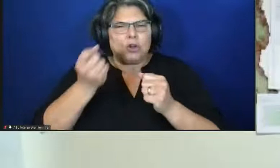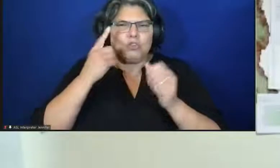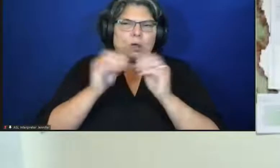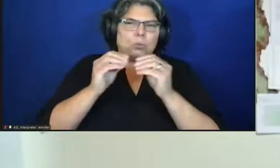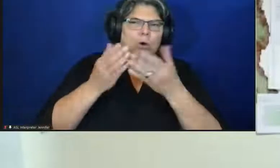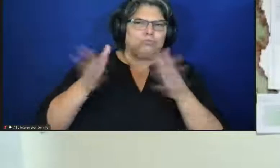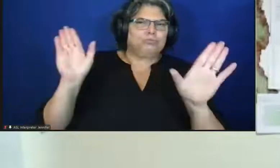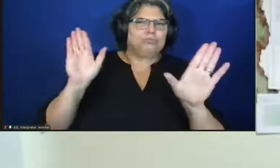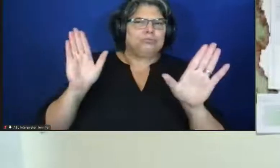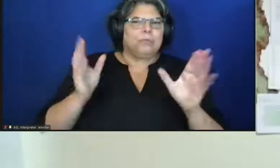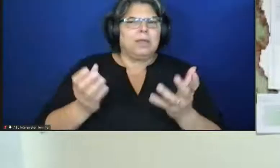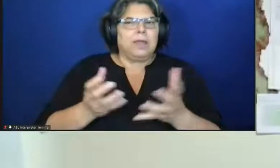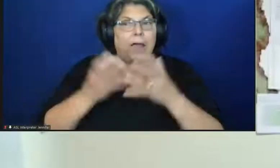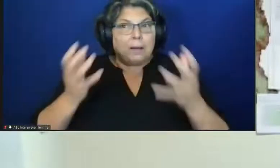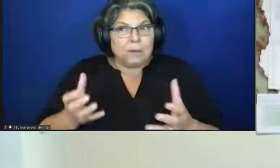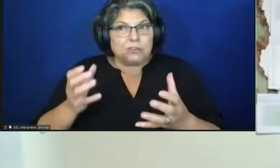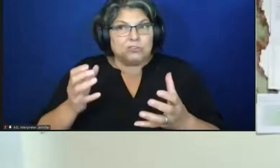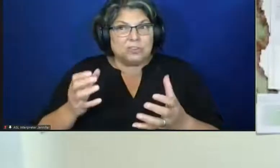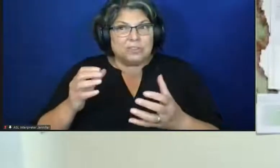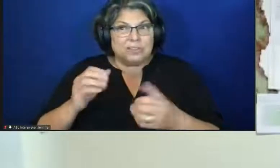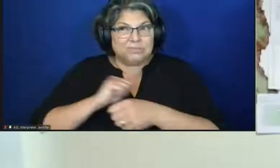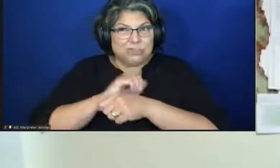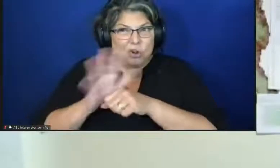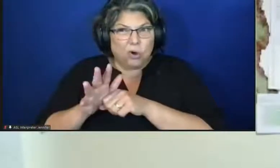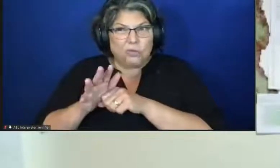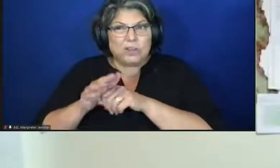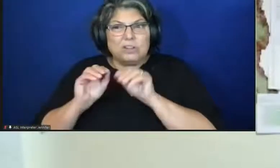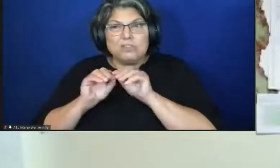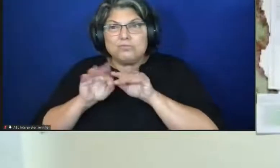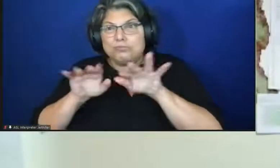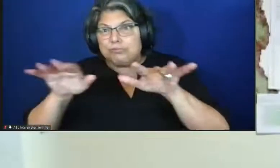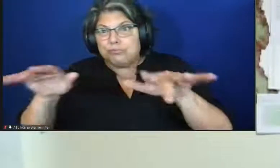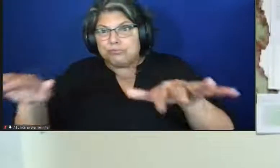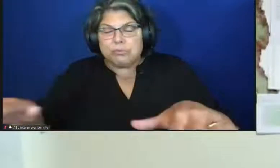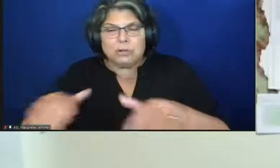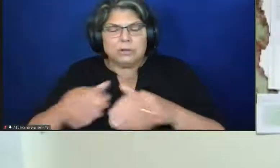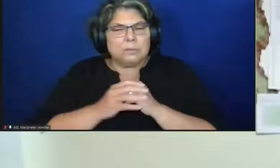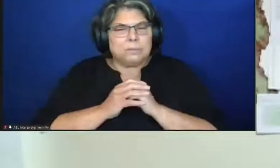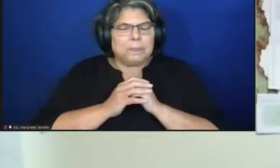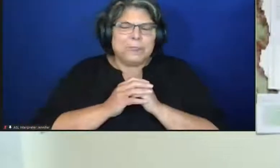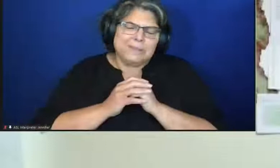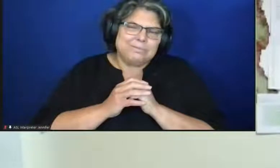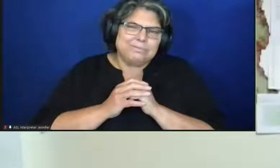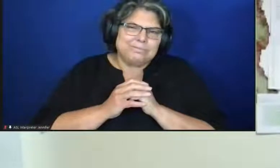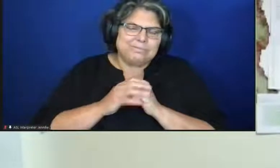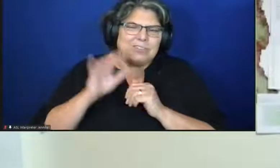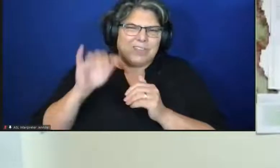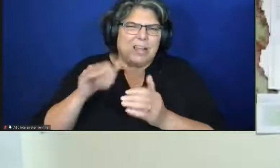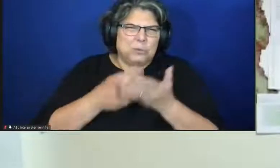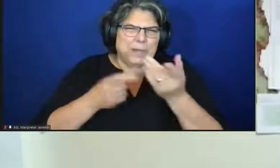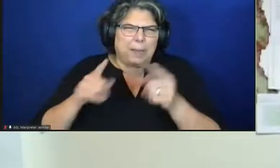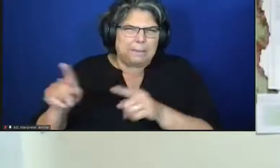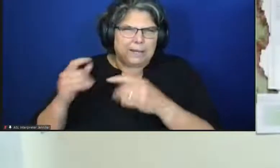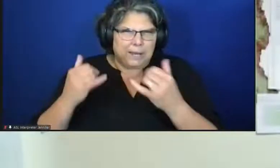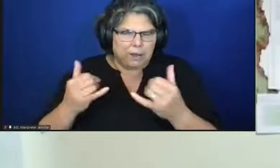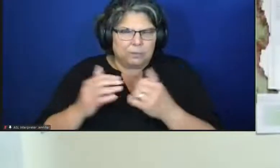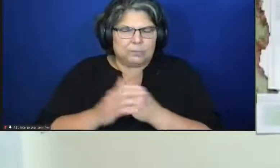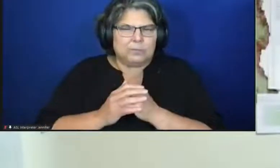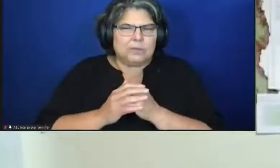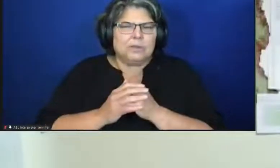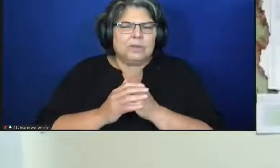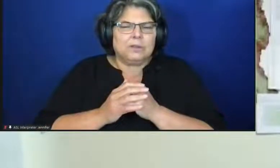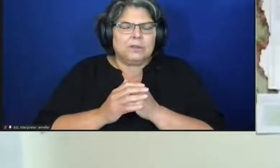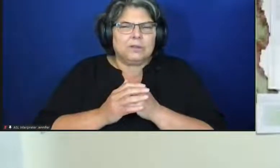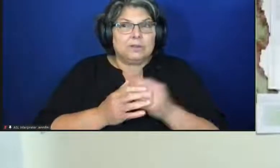of this virus is floating around. And so that's our condition now. There's a huge amount more of